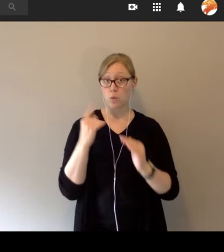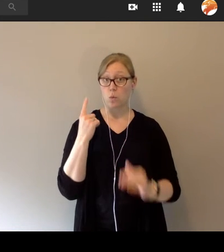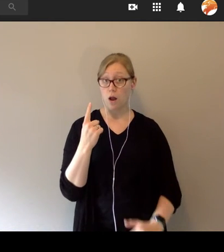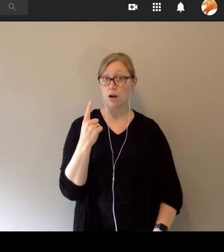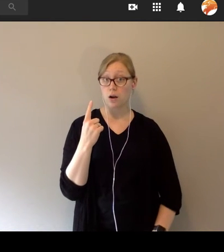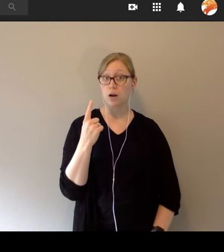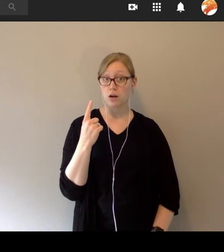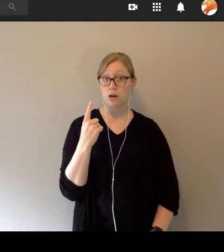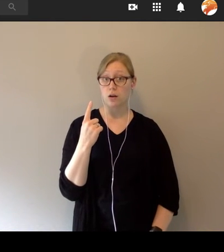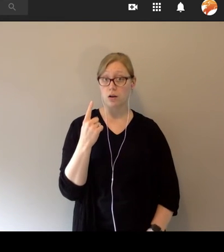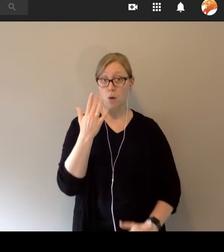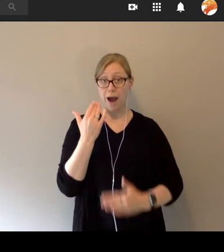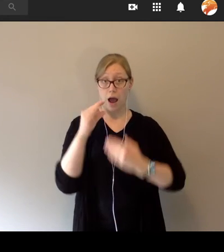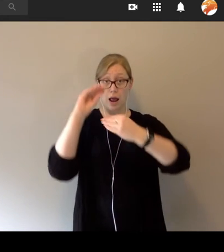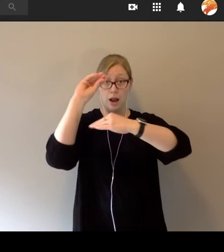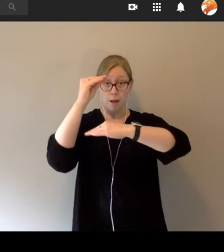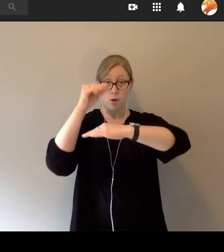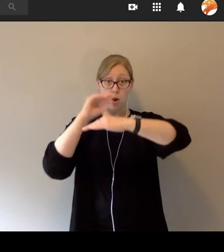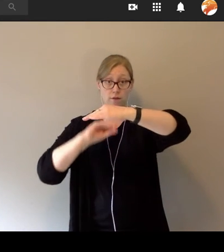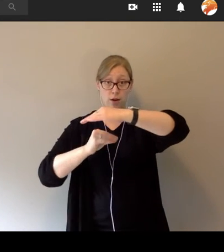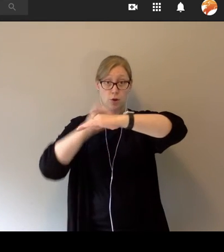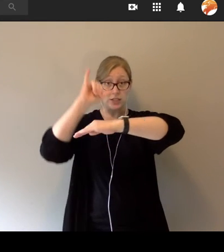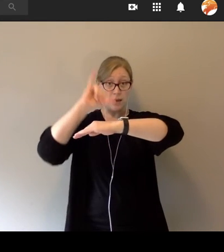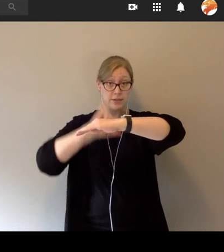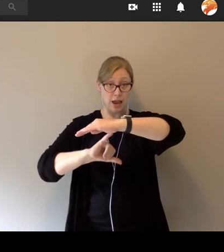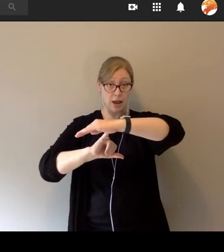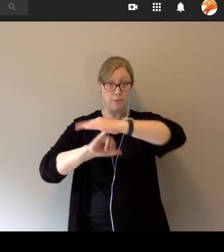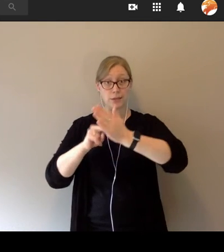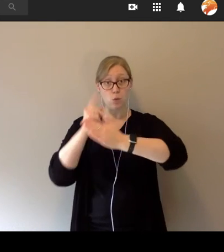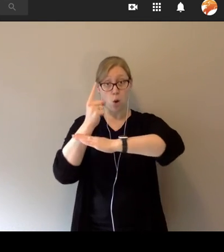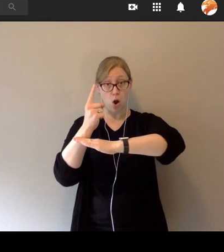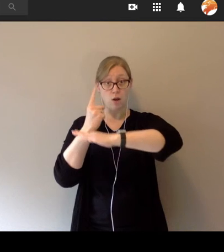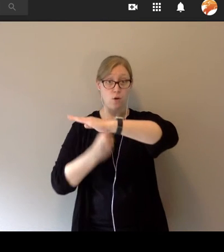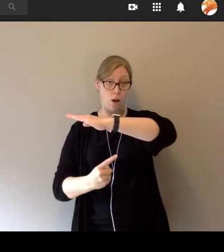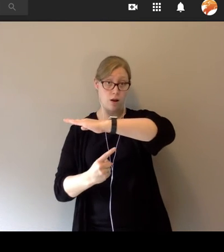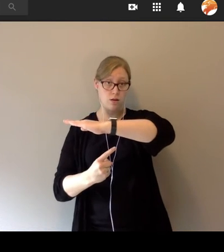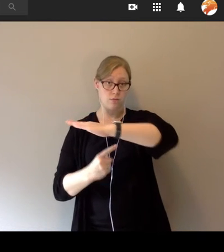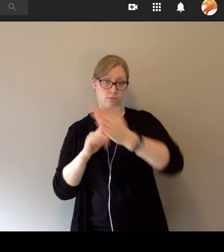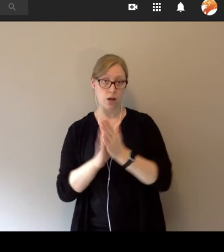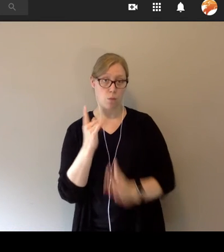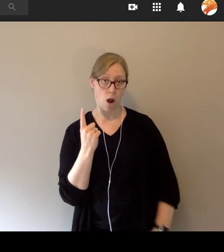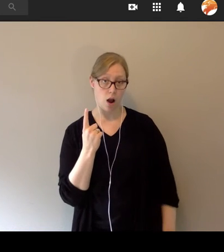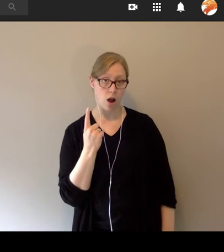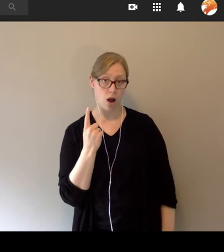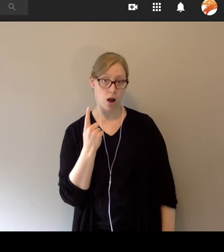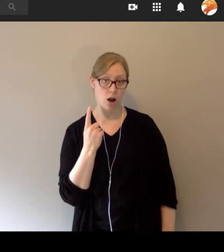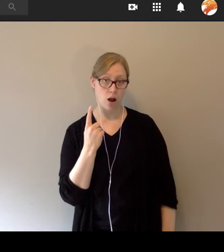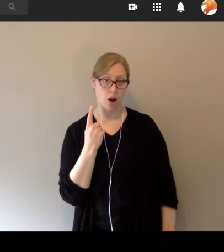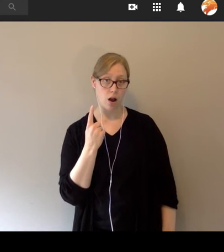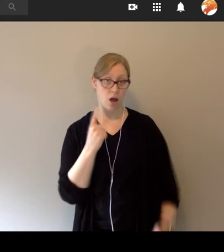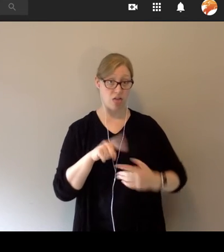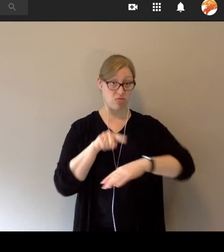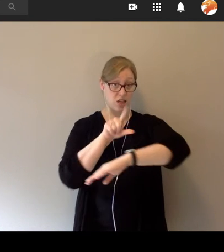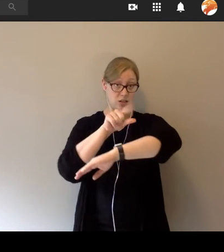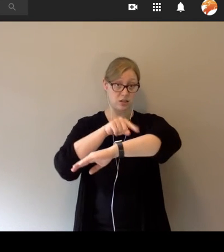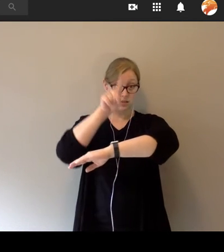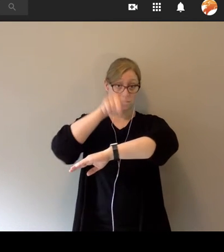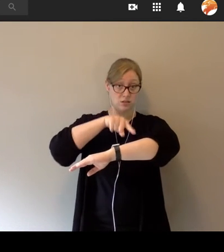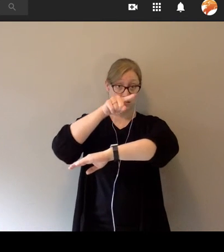And the sine of a 0-degree angle, well, there is no vertical height left. So this vertical